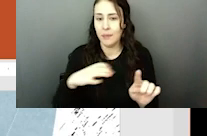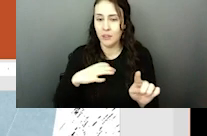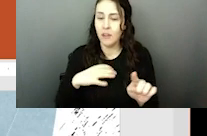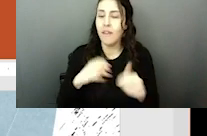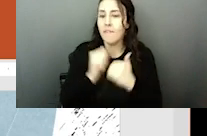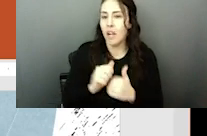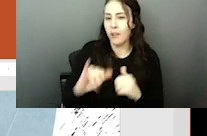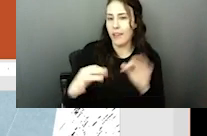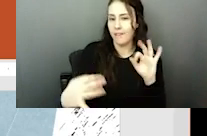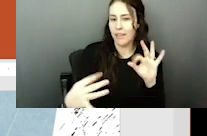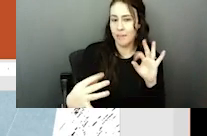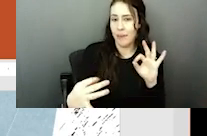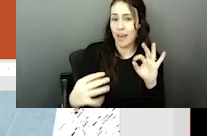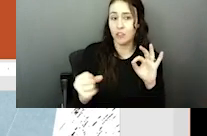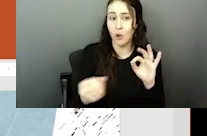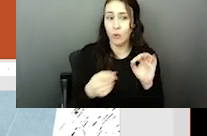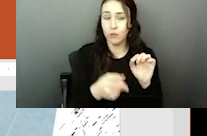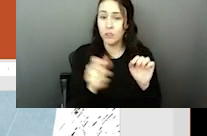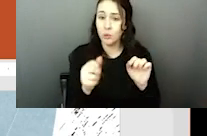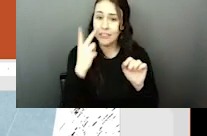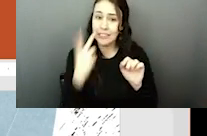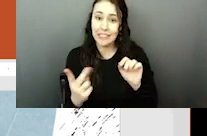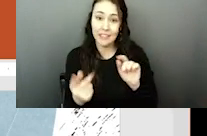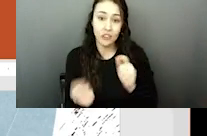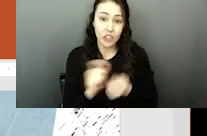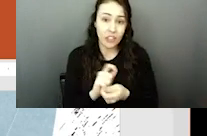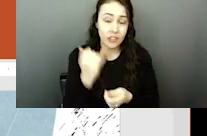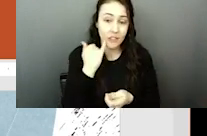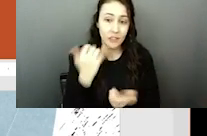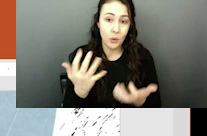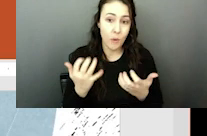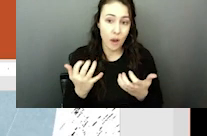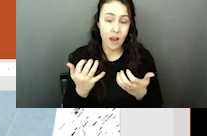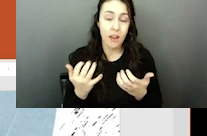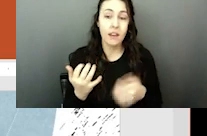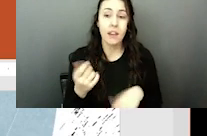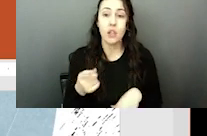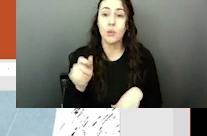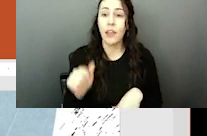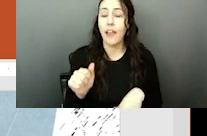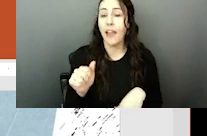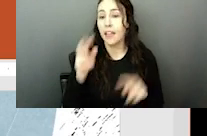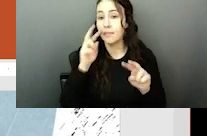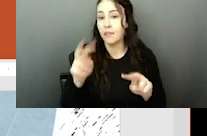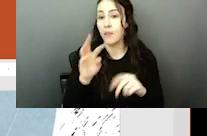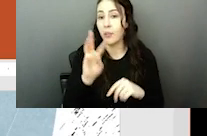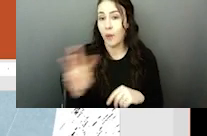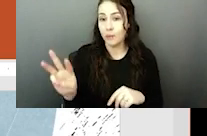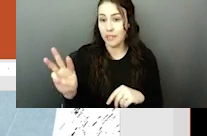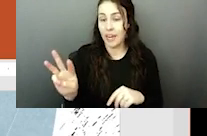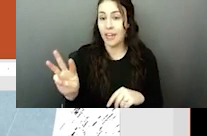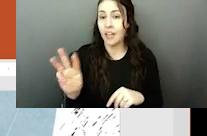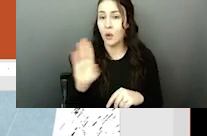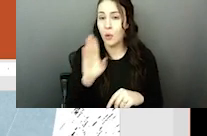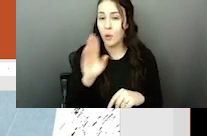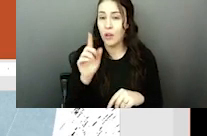the field. So you can see those changes if you want. You can go to the website. You'll see a red line